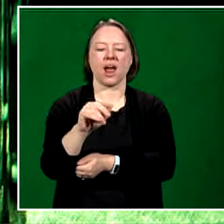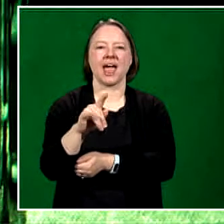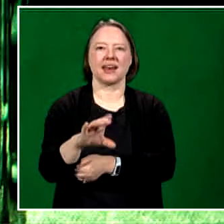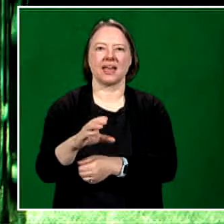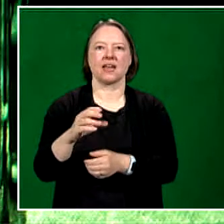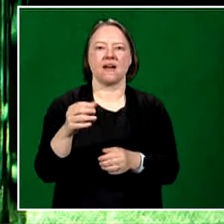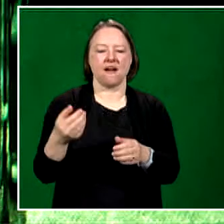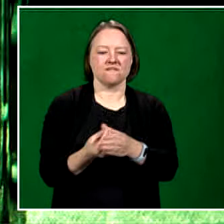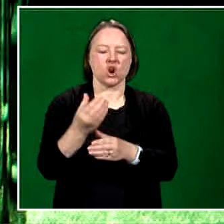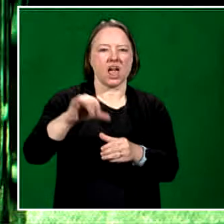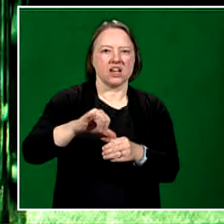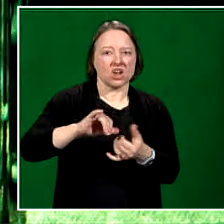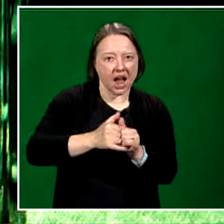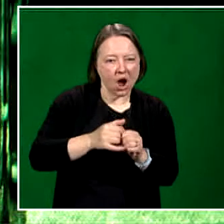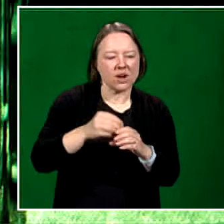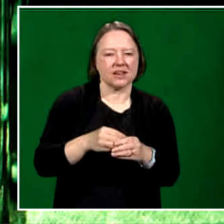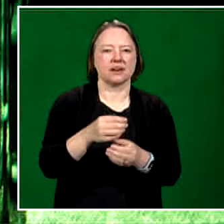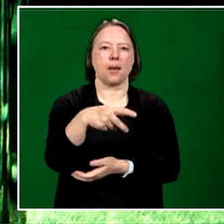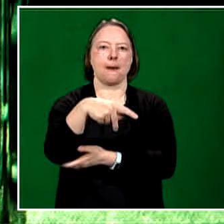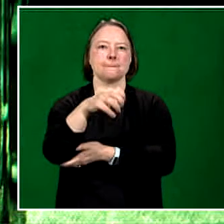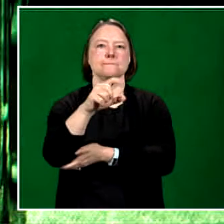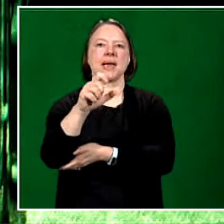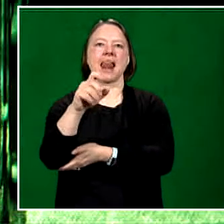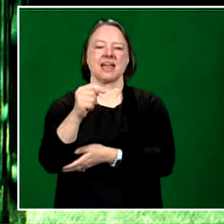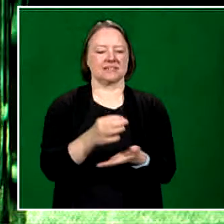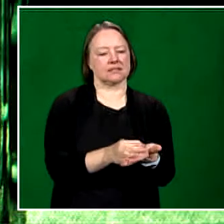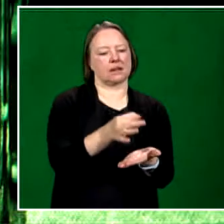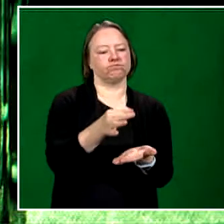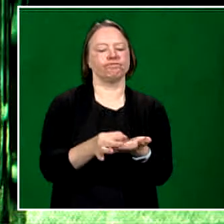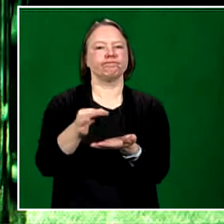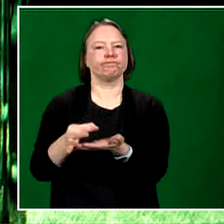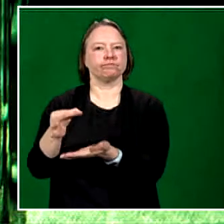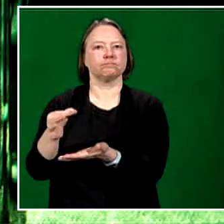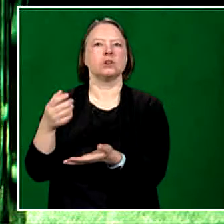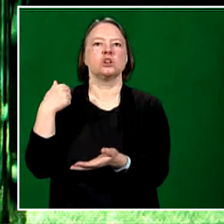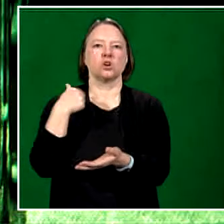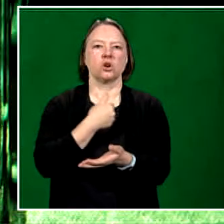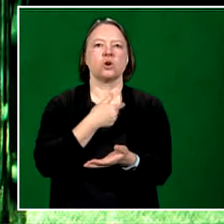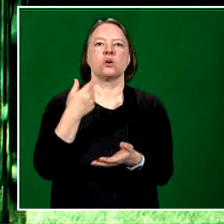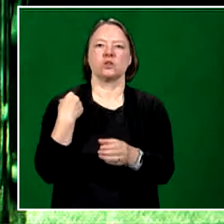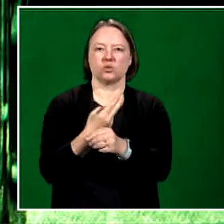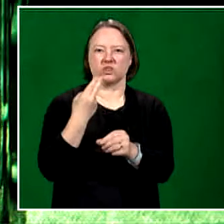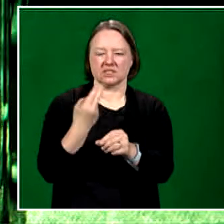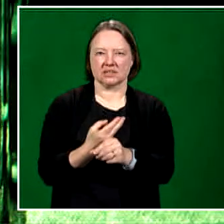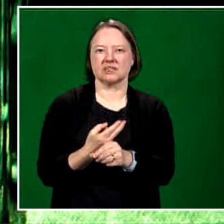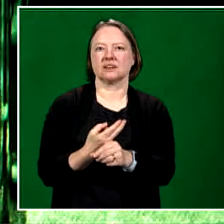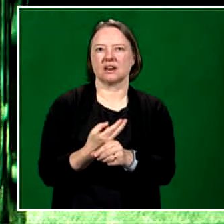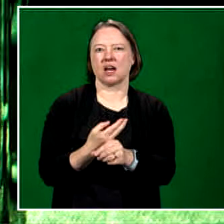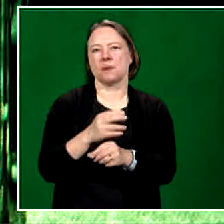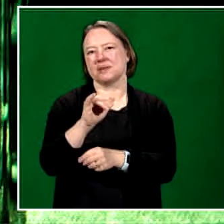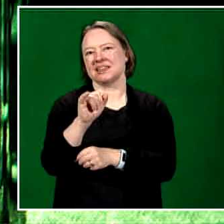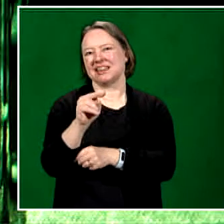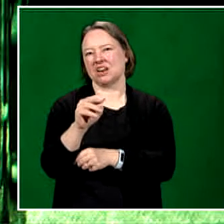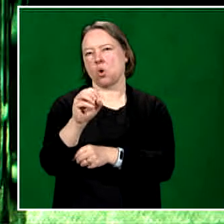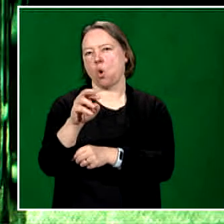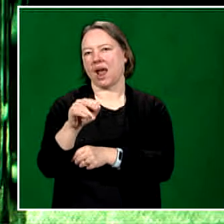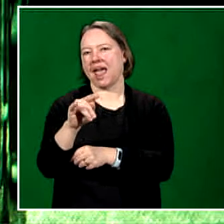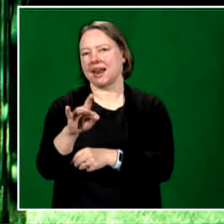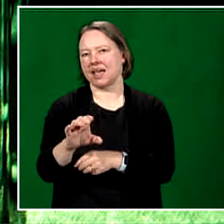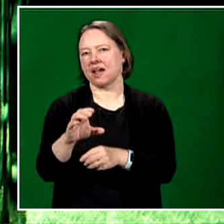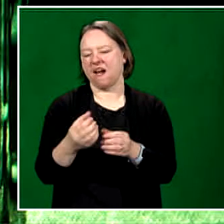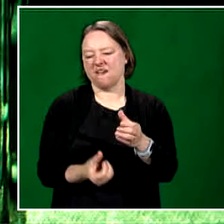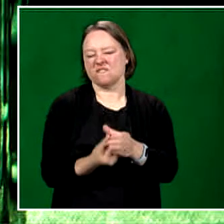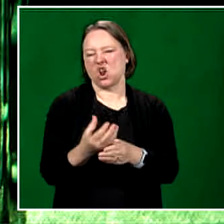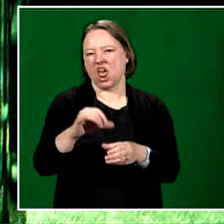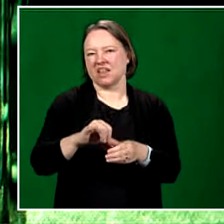form of pellets. So we recognize that farmers are currently using inorganic fertilizers as well